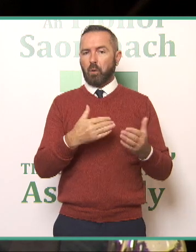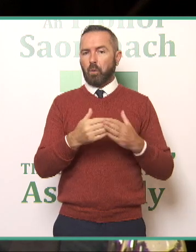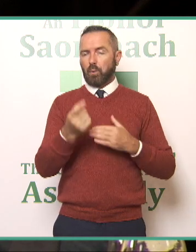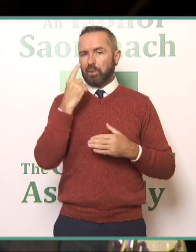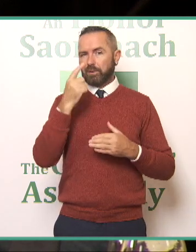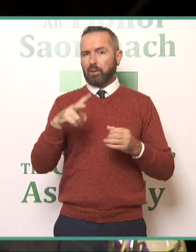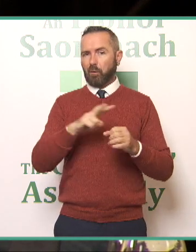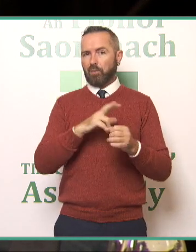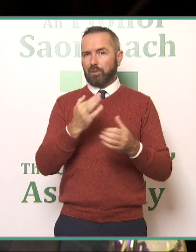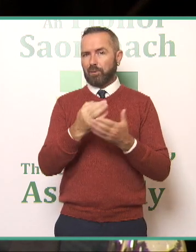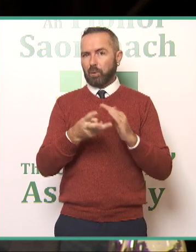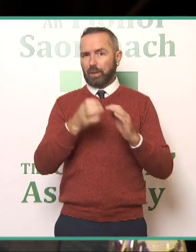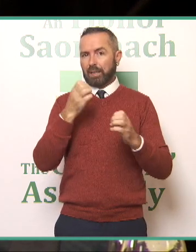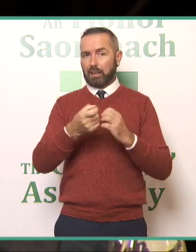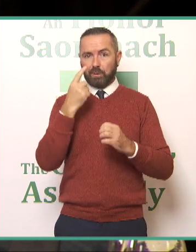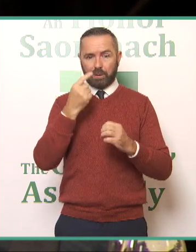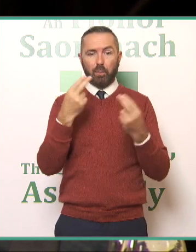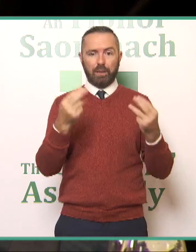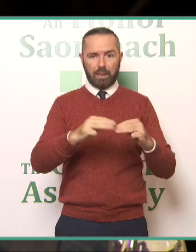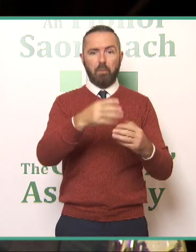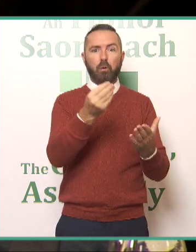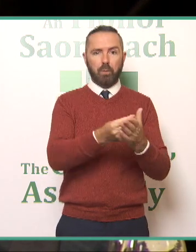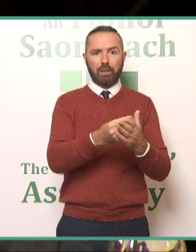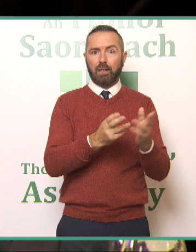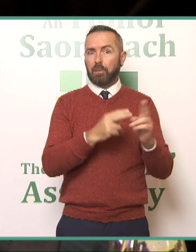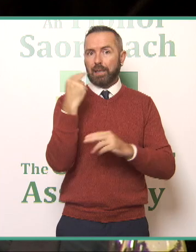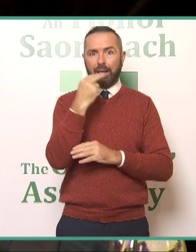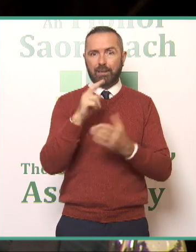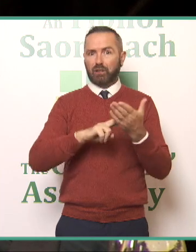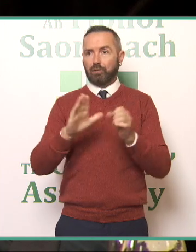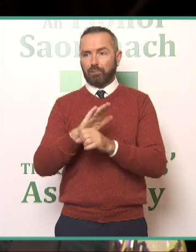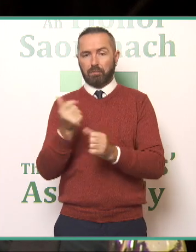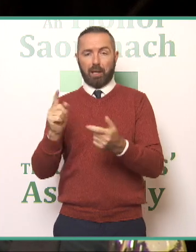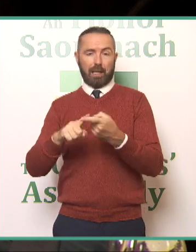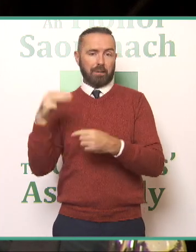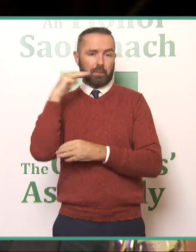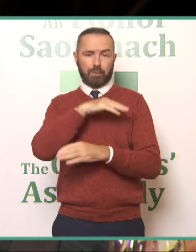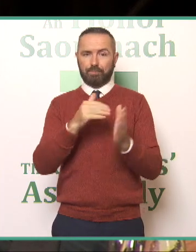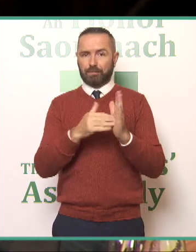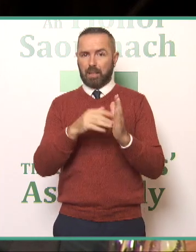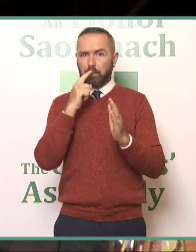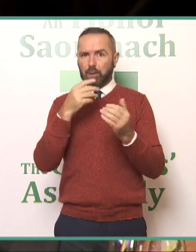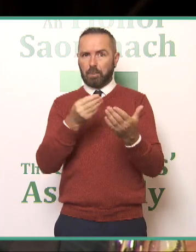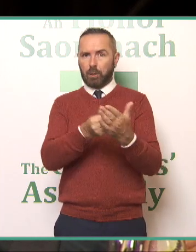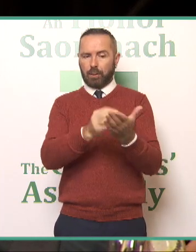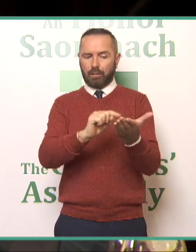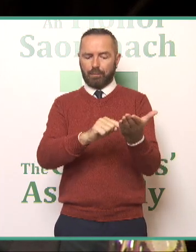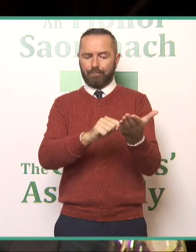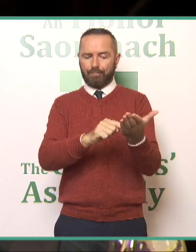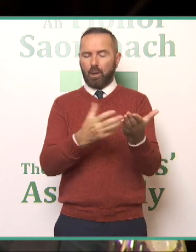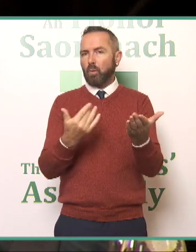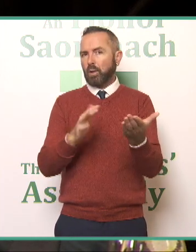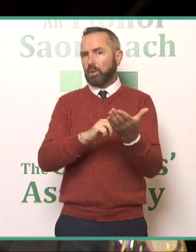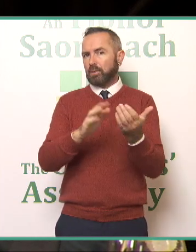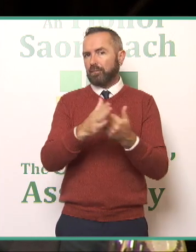has been we all need more money. We all do need more money. It would be very nice. It would be very useful. And it is very important. But it's what that money is then used for. And there are